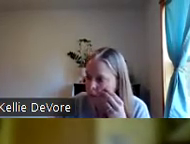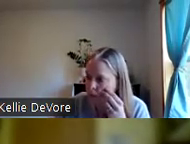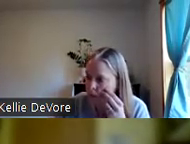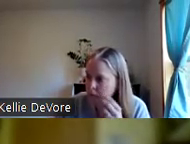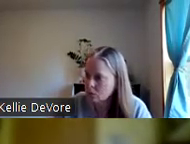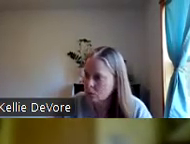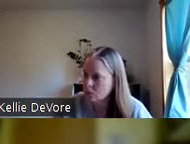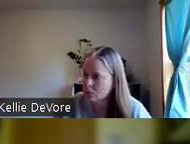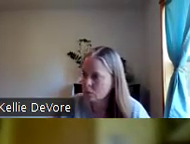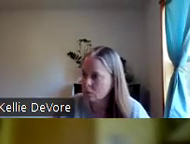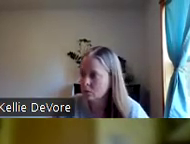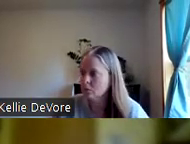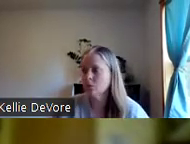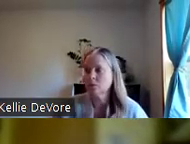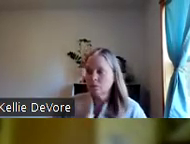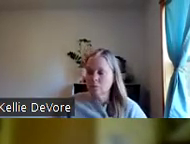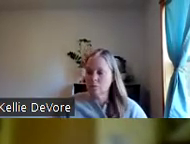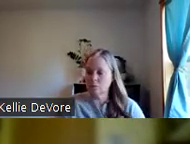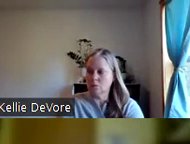streamline and simplify the process for